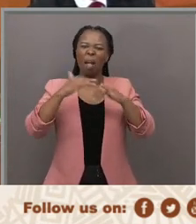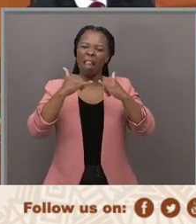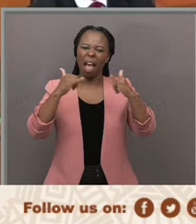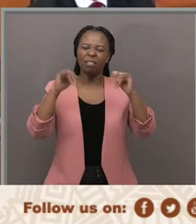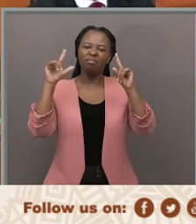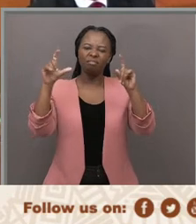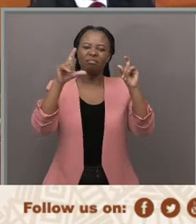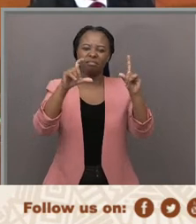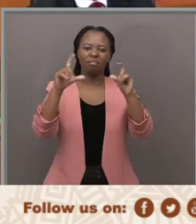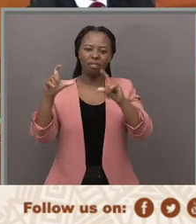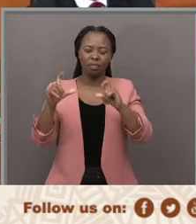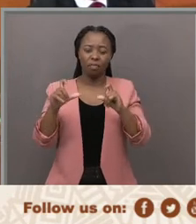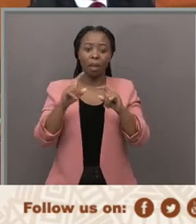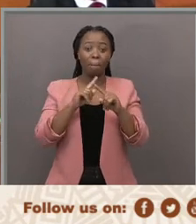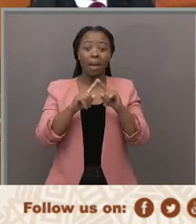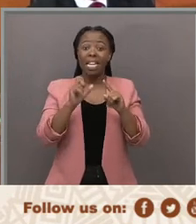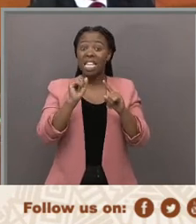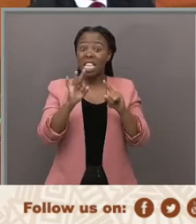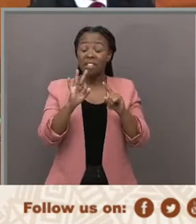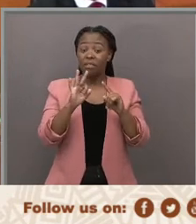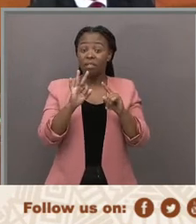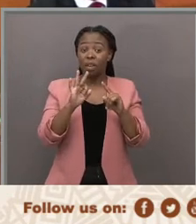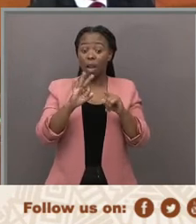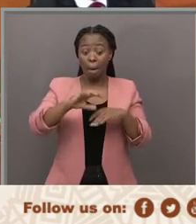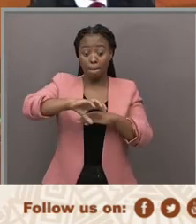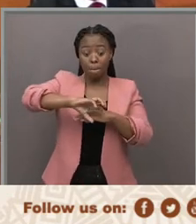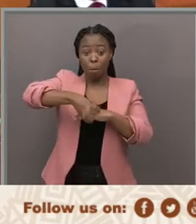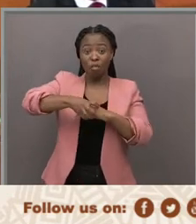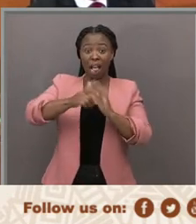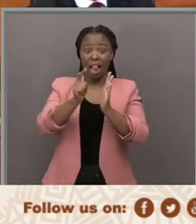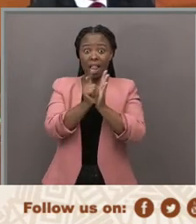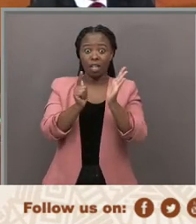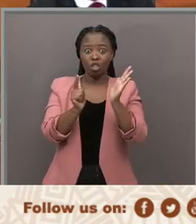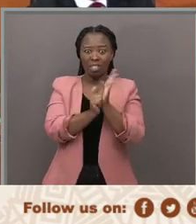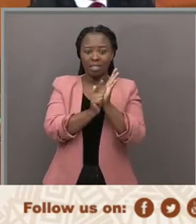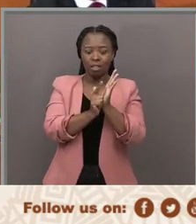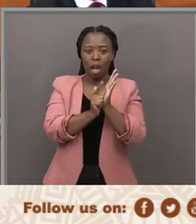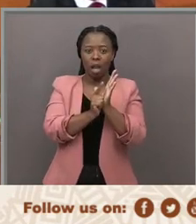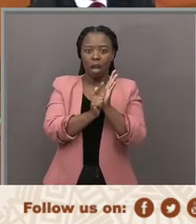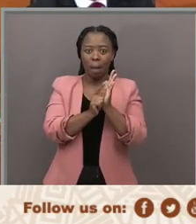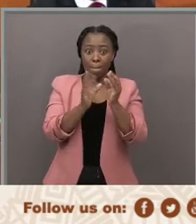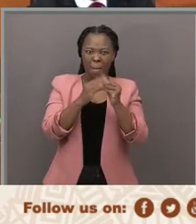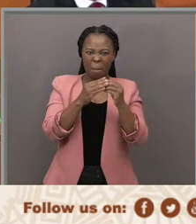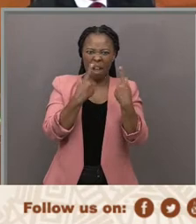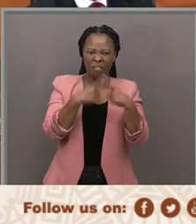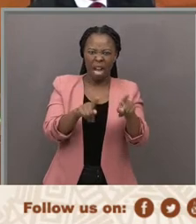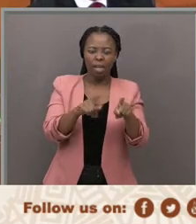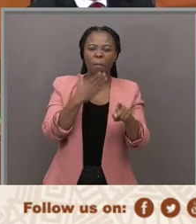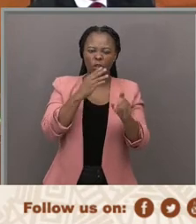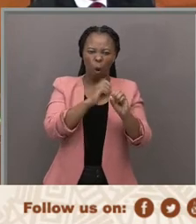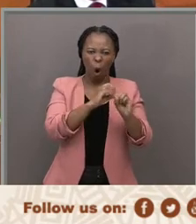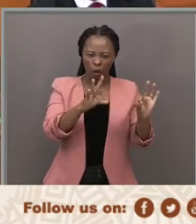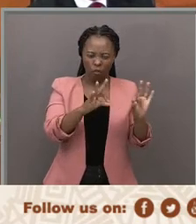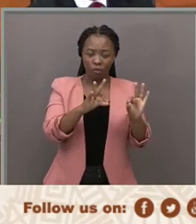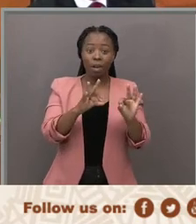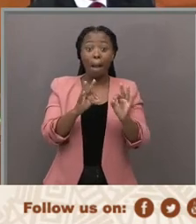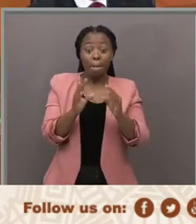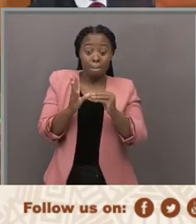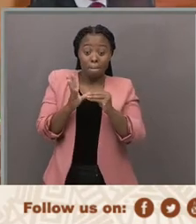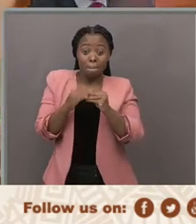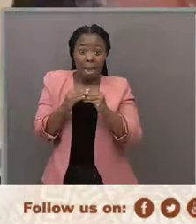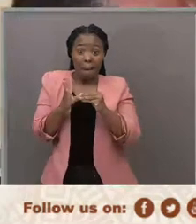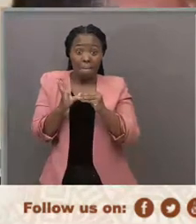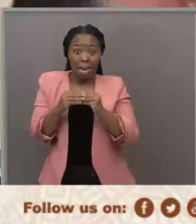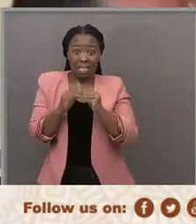But not if you are not a member of the provincial legislature, please switch off. We only need members of the provincial